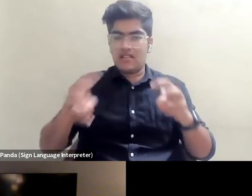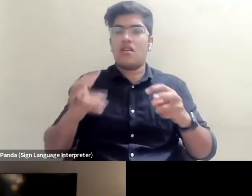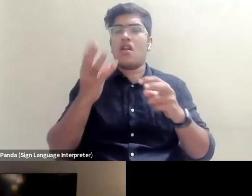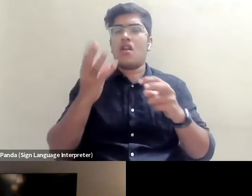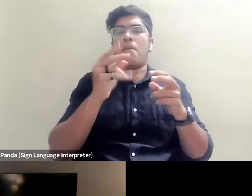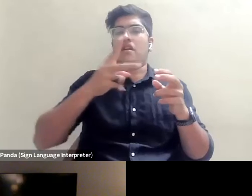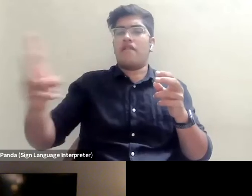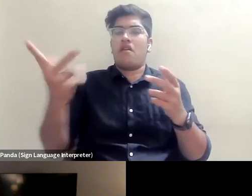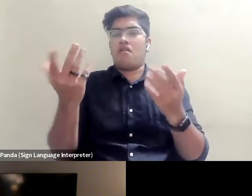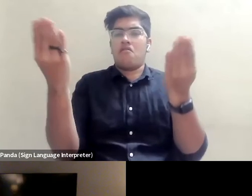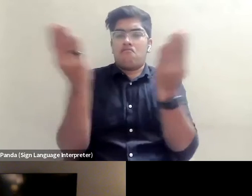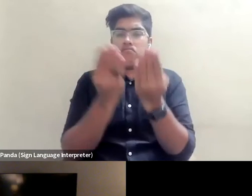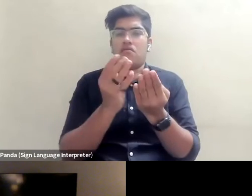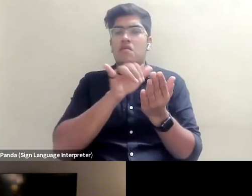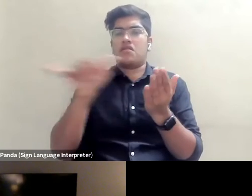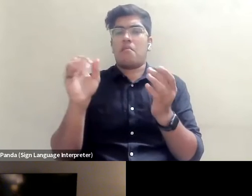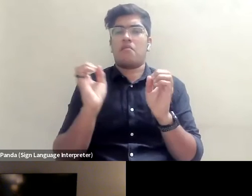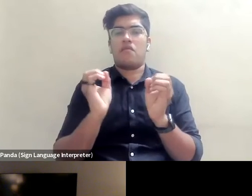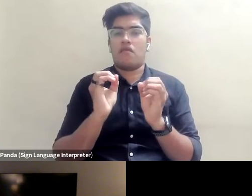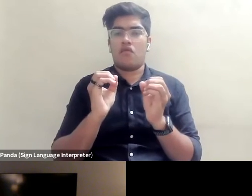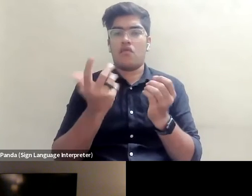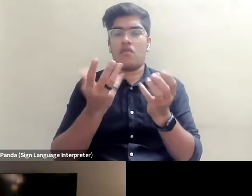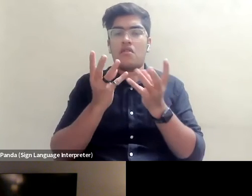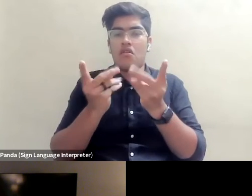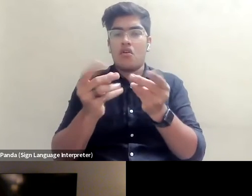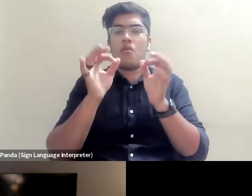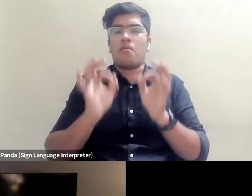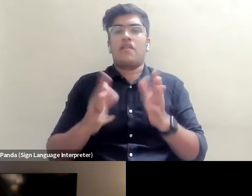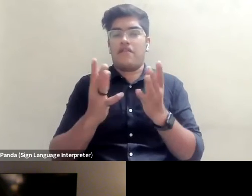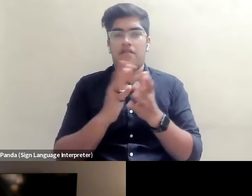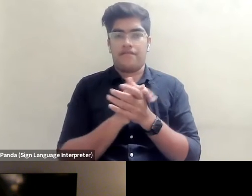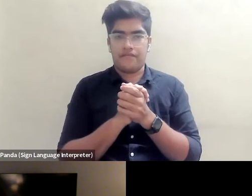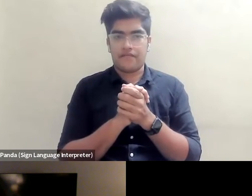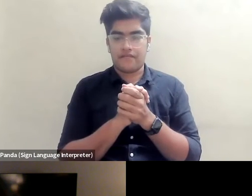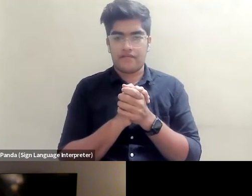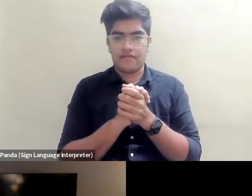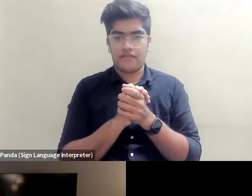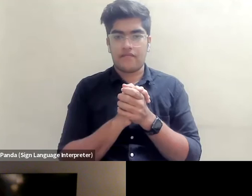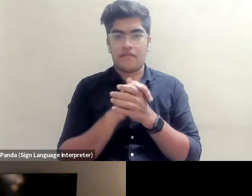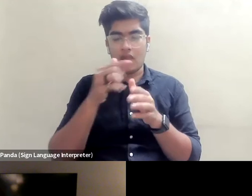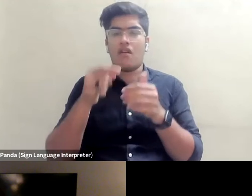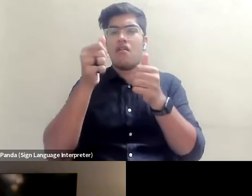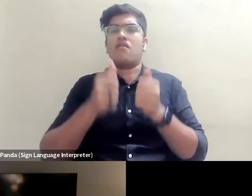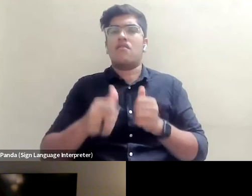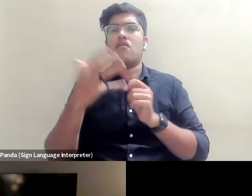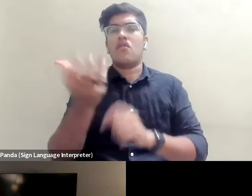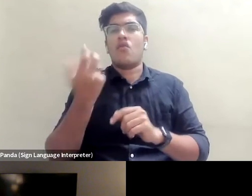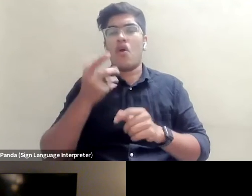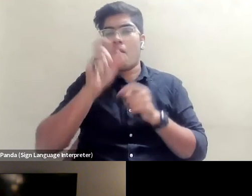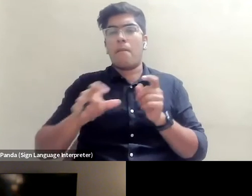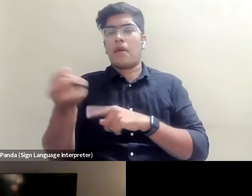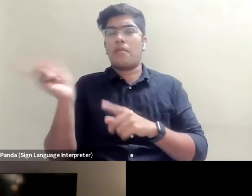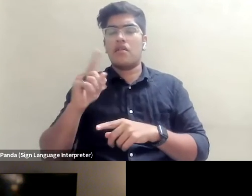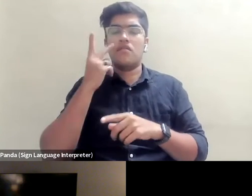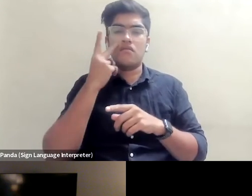nobody's tracking this very well. So as a result of that, you have this really conflicted situation where this